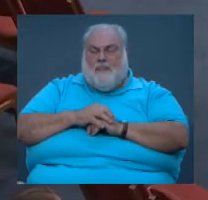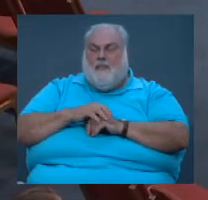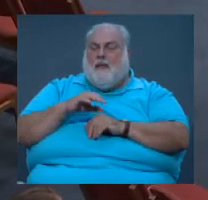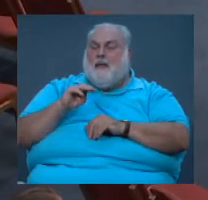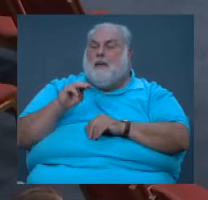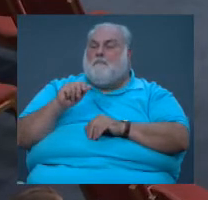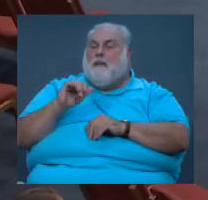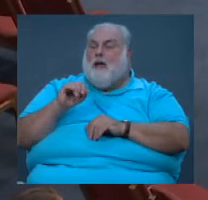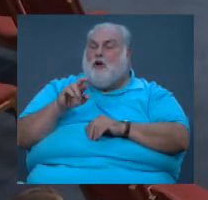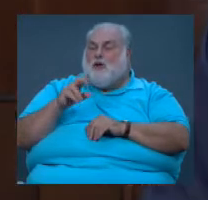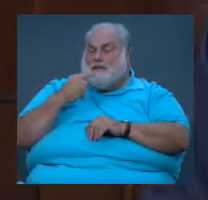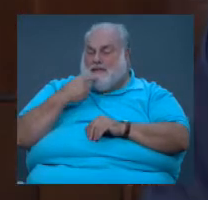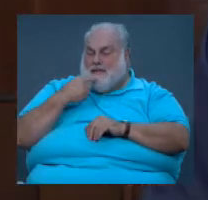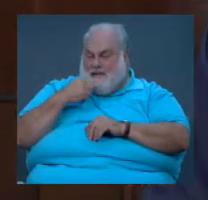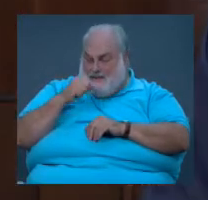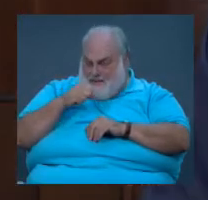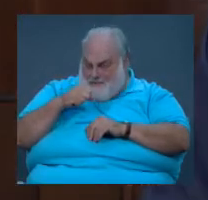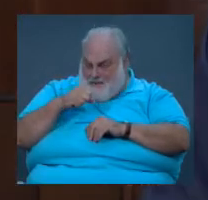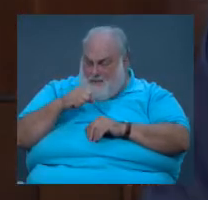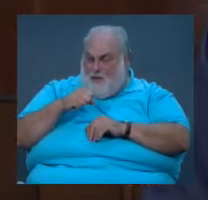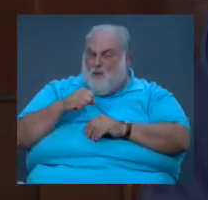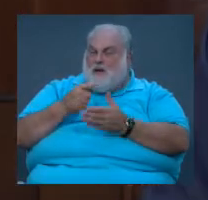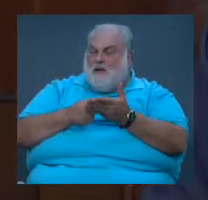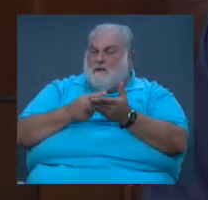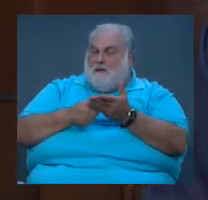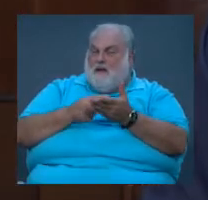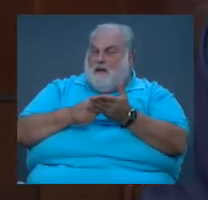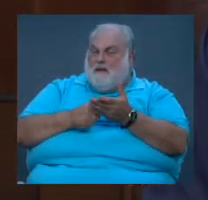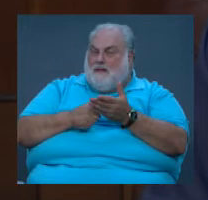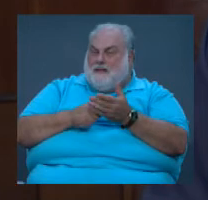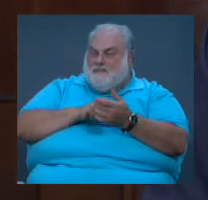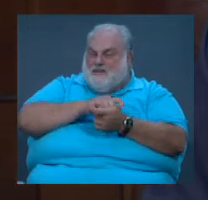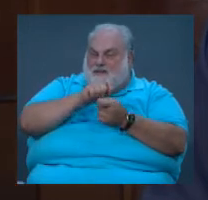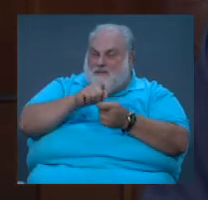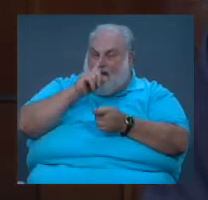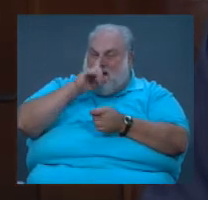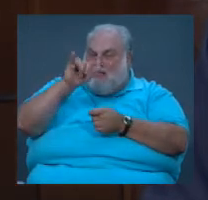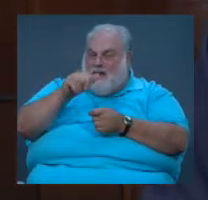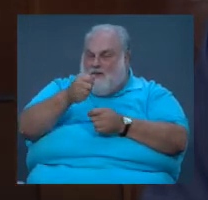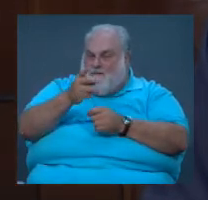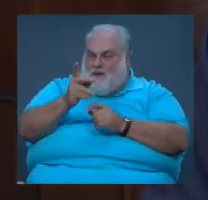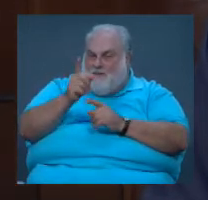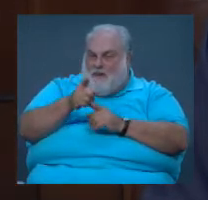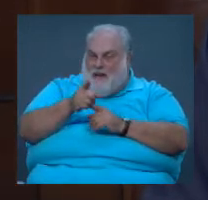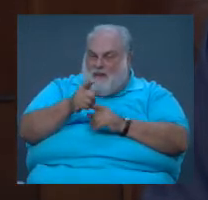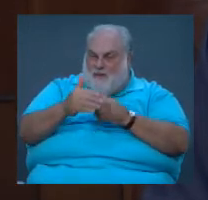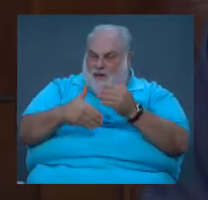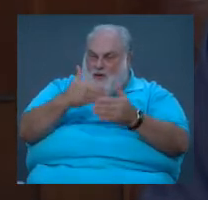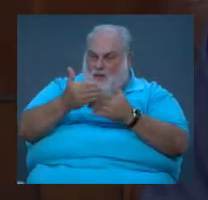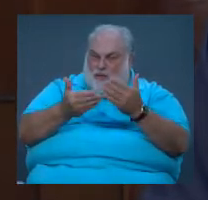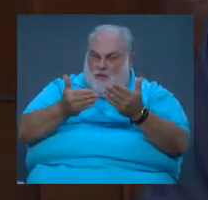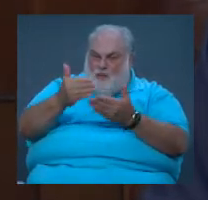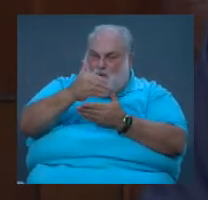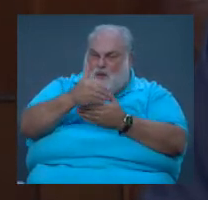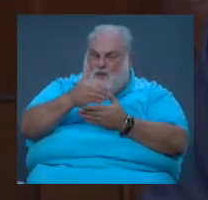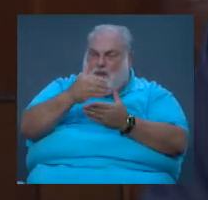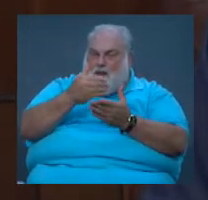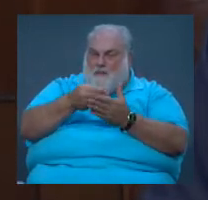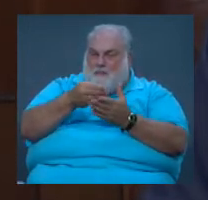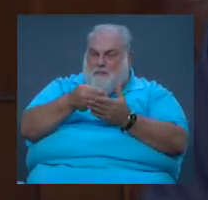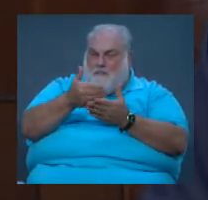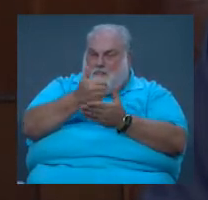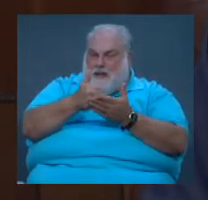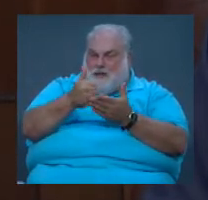discuss that when Sarah, we'll discuss certain things like that here in a few moments as we go through our budget discussion